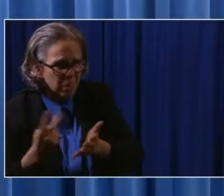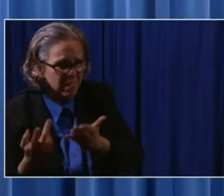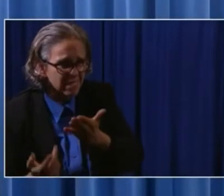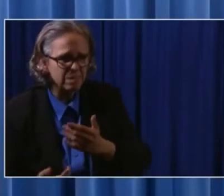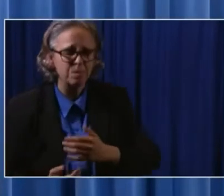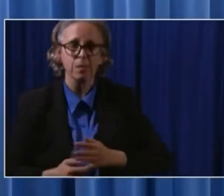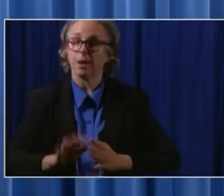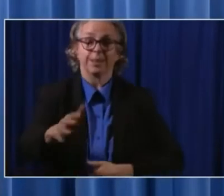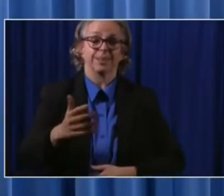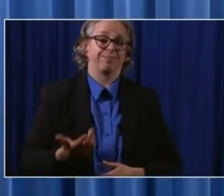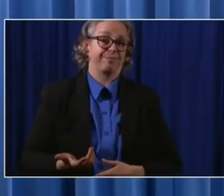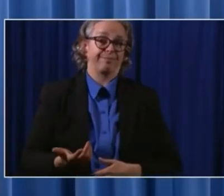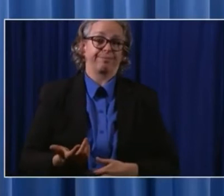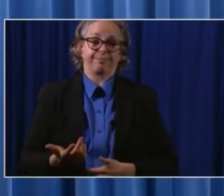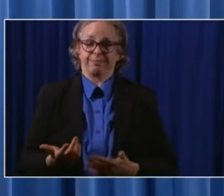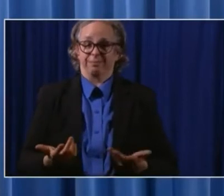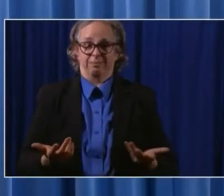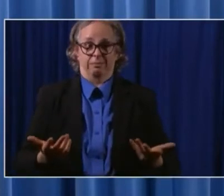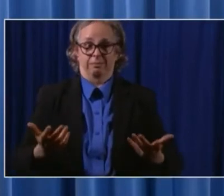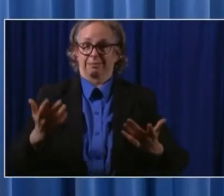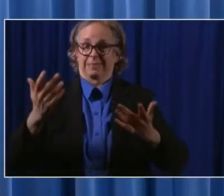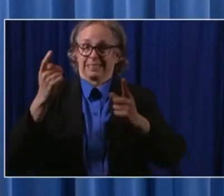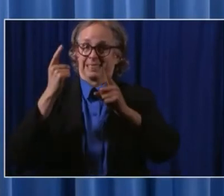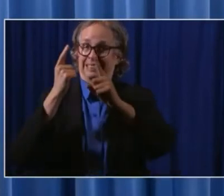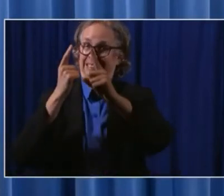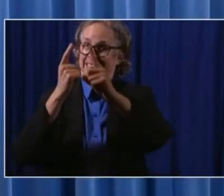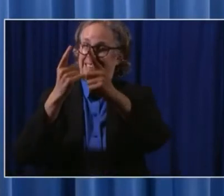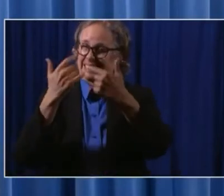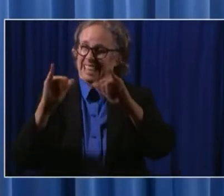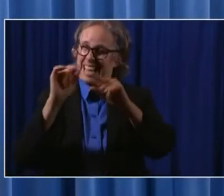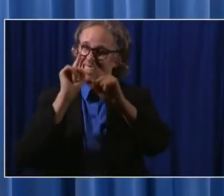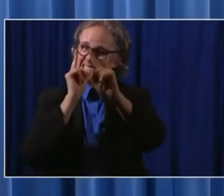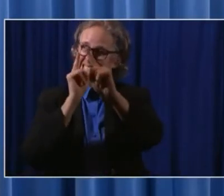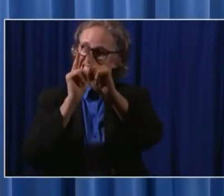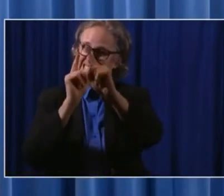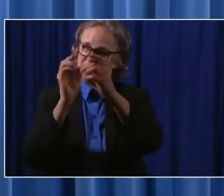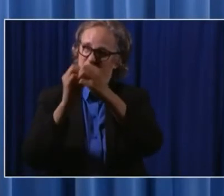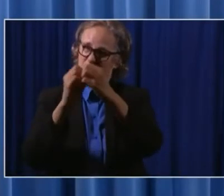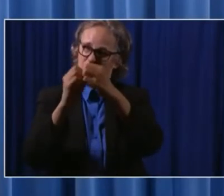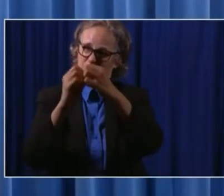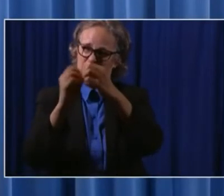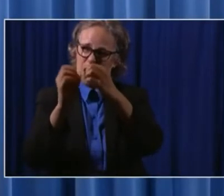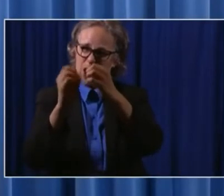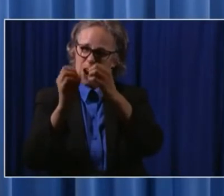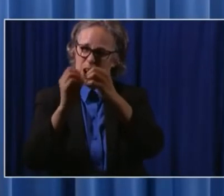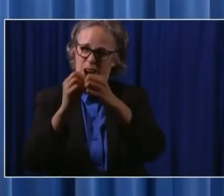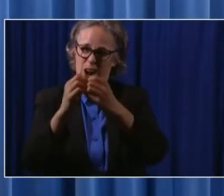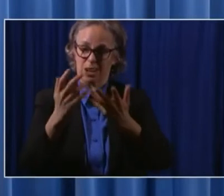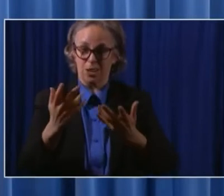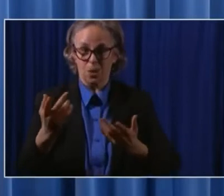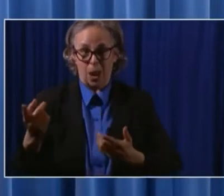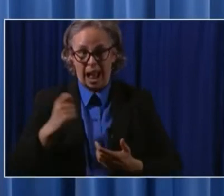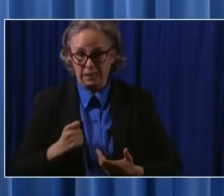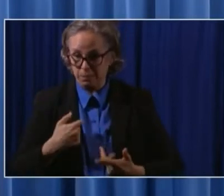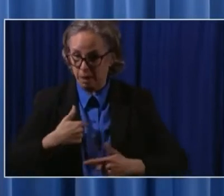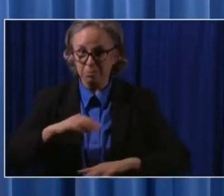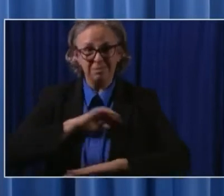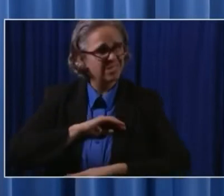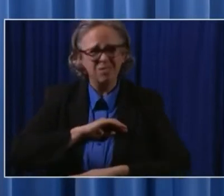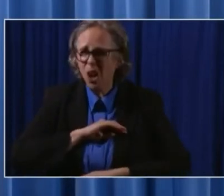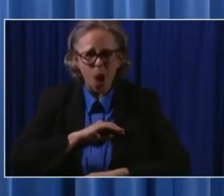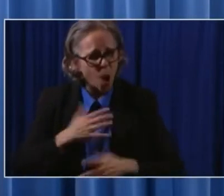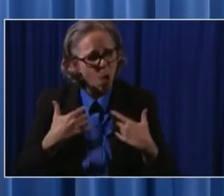Look, that's aspirational. We're a lot better off than we were. You asked me where I'd like to be, or at least that's what I answered. It's where we'd